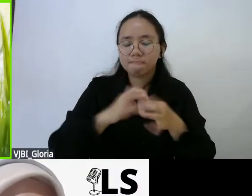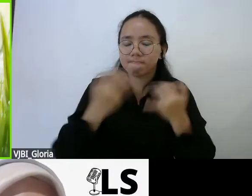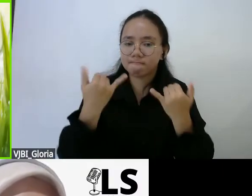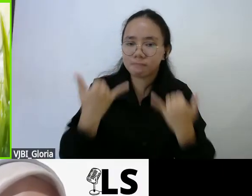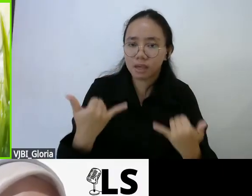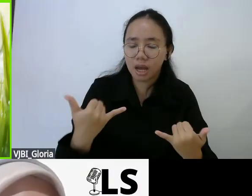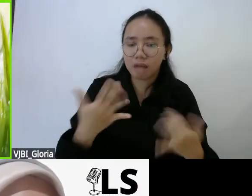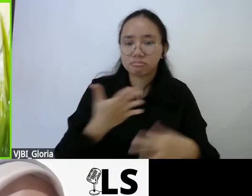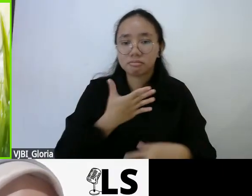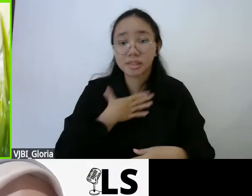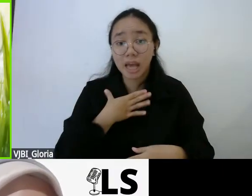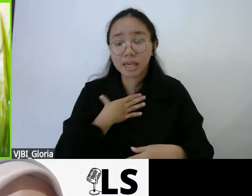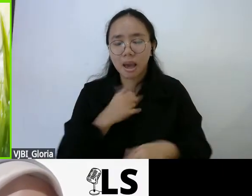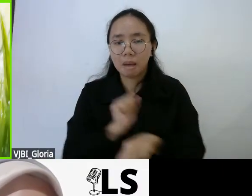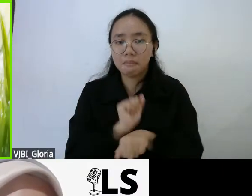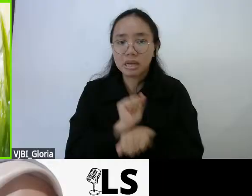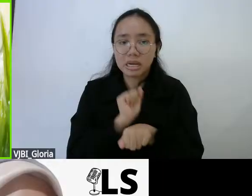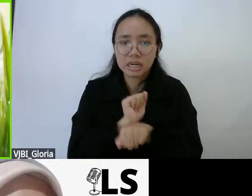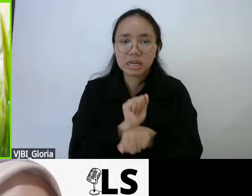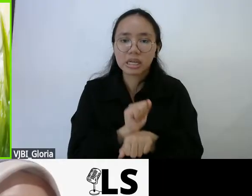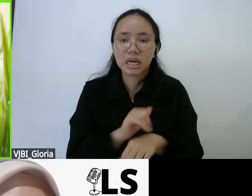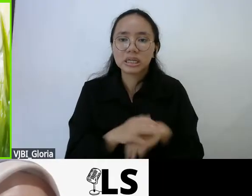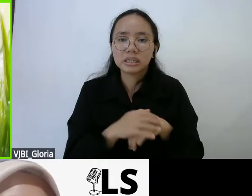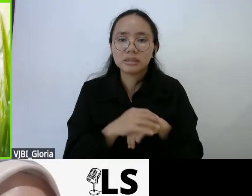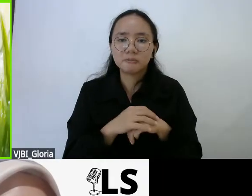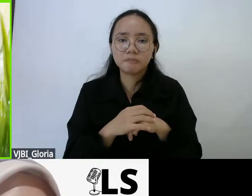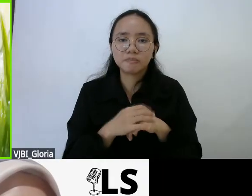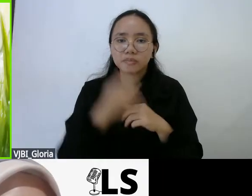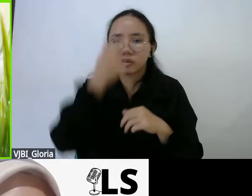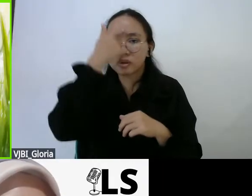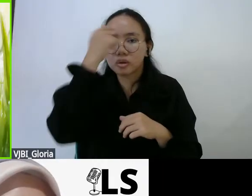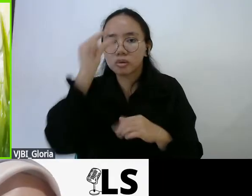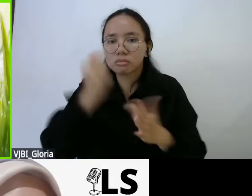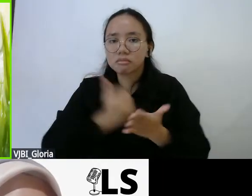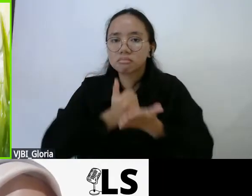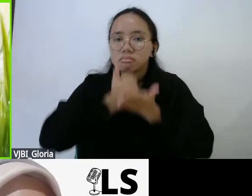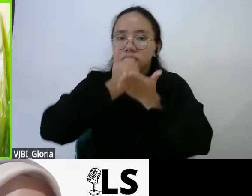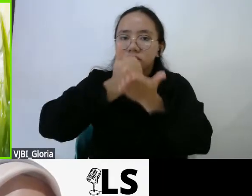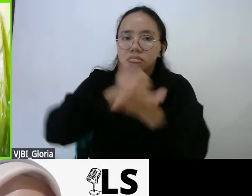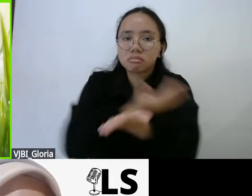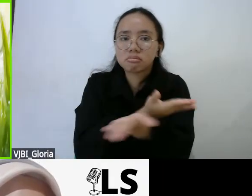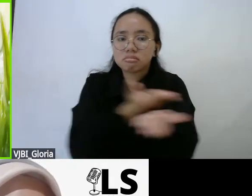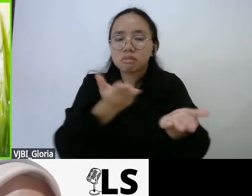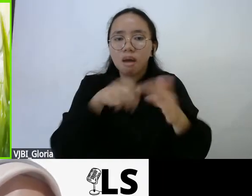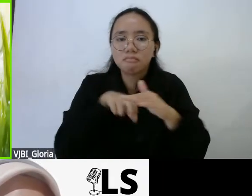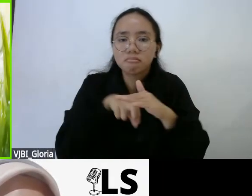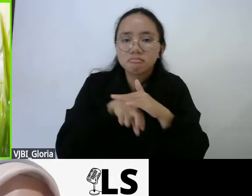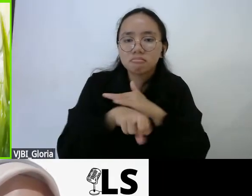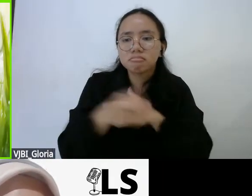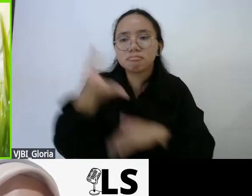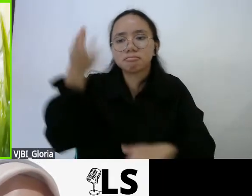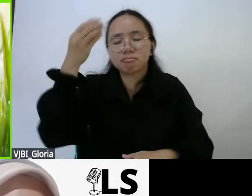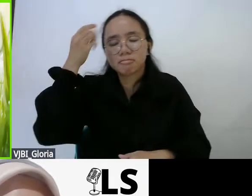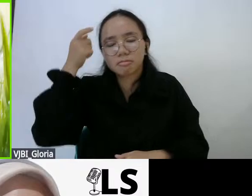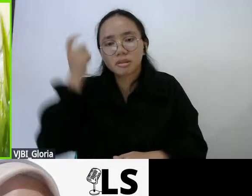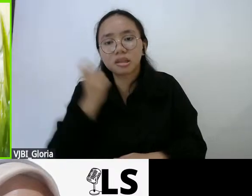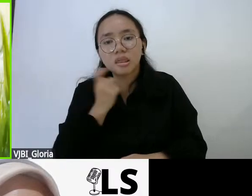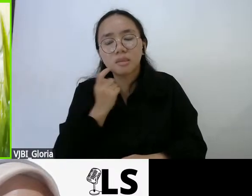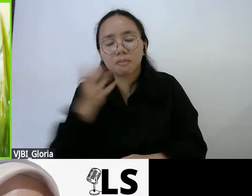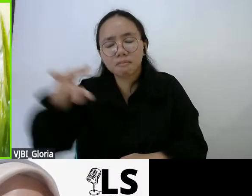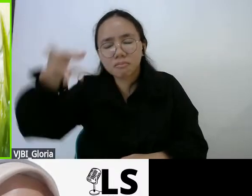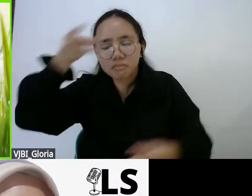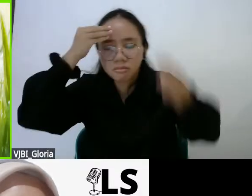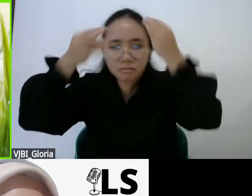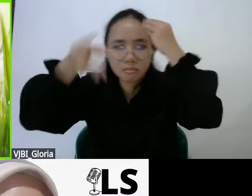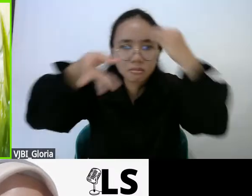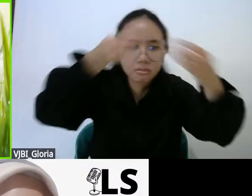infused into the curriculum. But it really did take being that gentle squeaky wheel